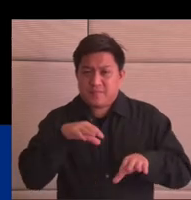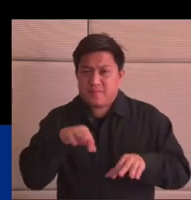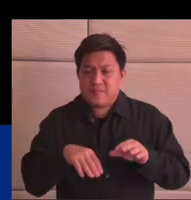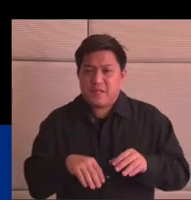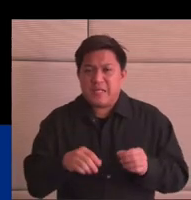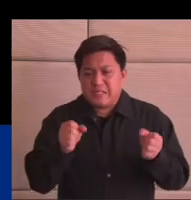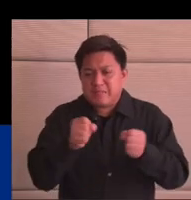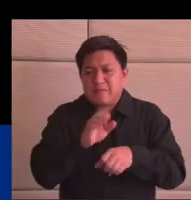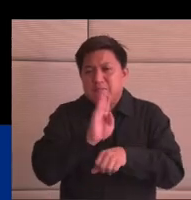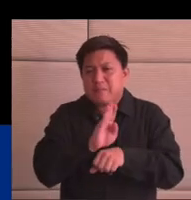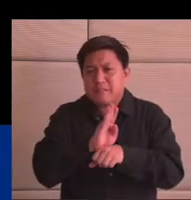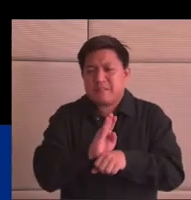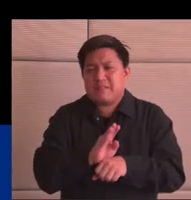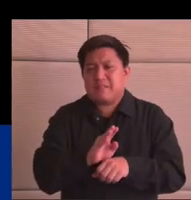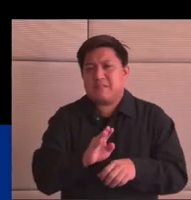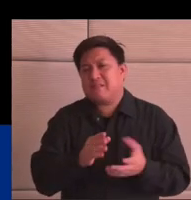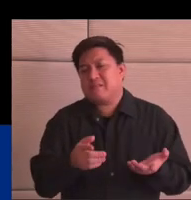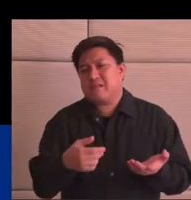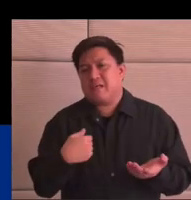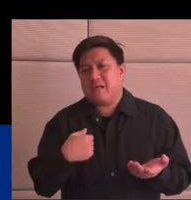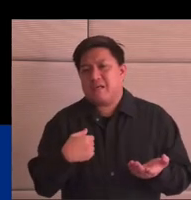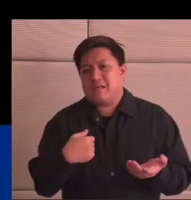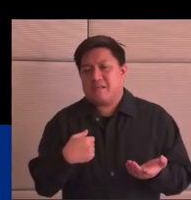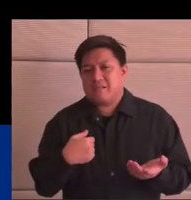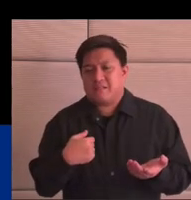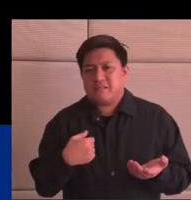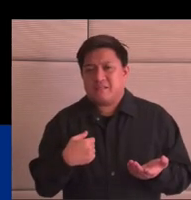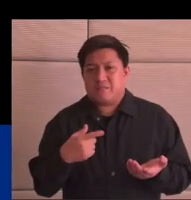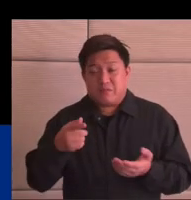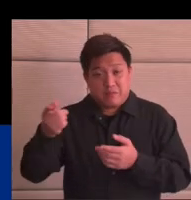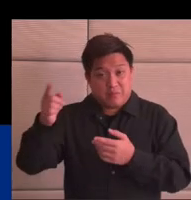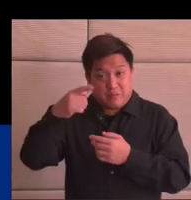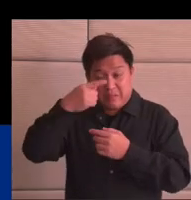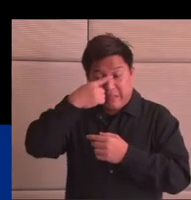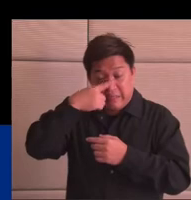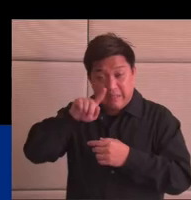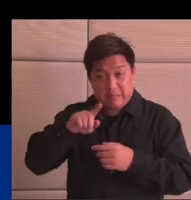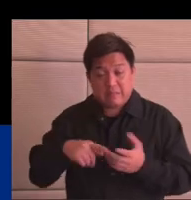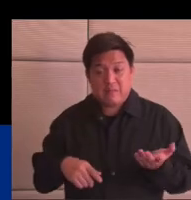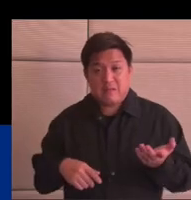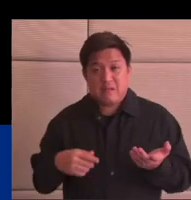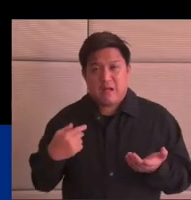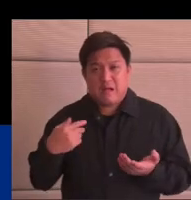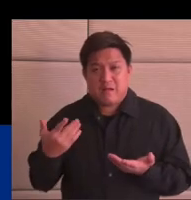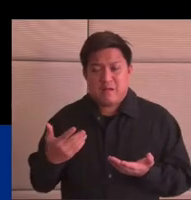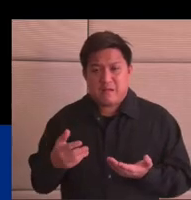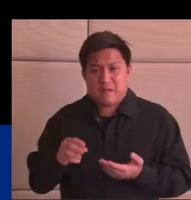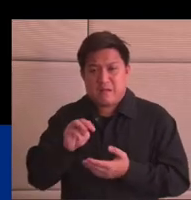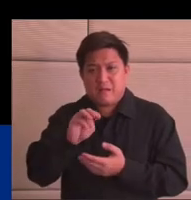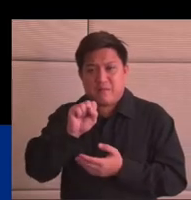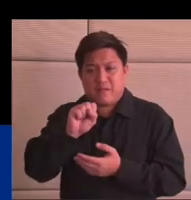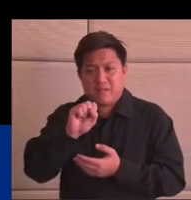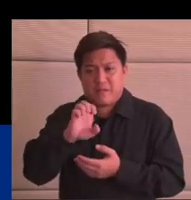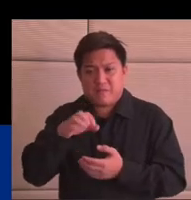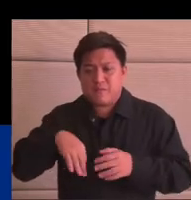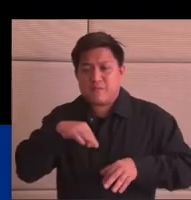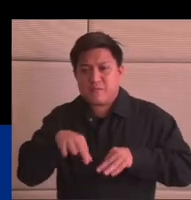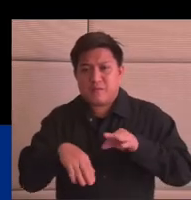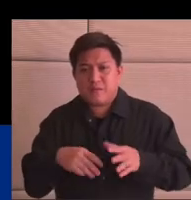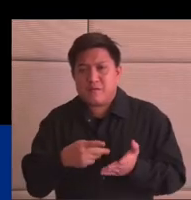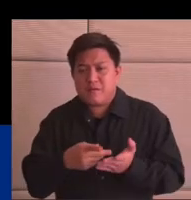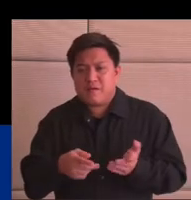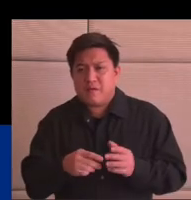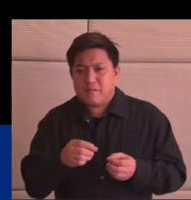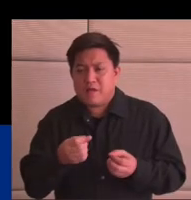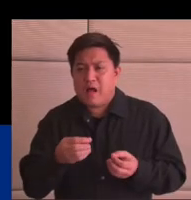small, and medium enterprises, compared to, say, Indonesia and Thailand, whose MSMEs contribute a far greater